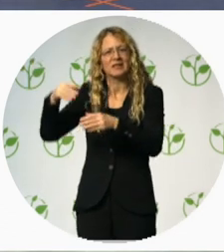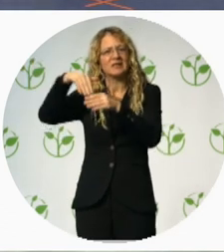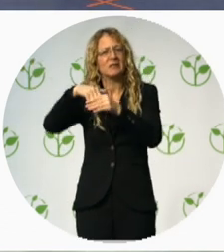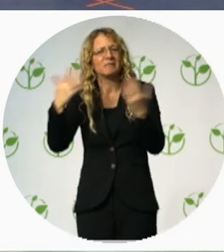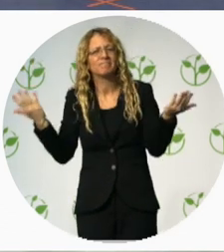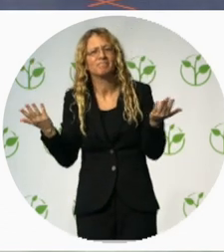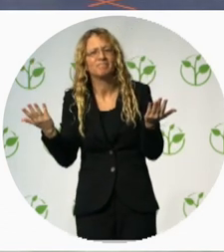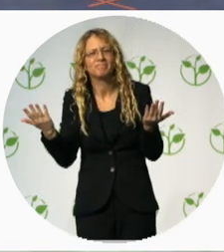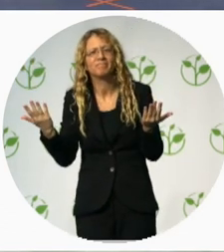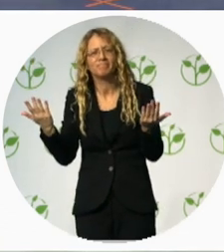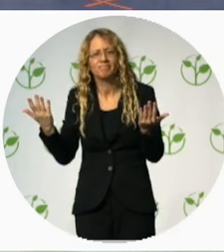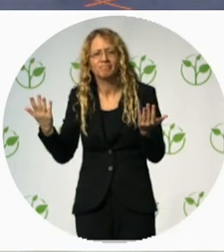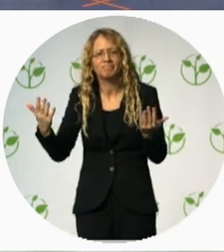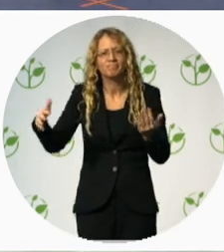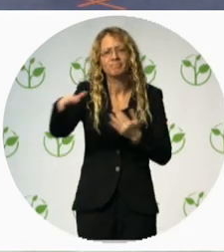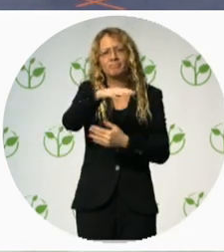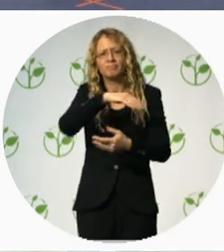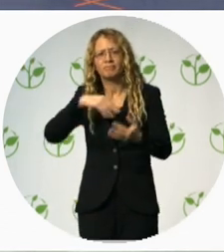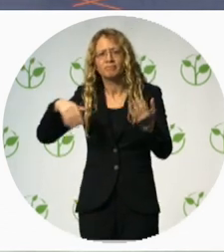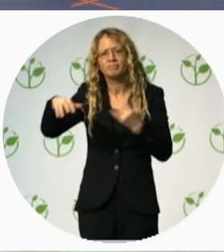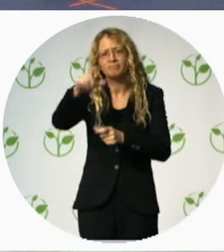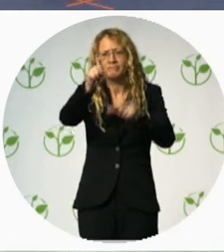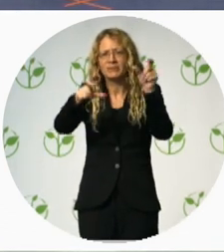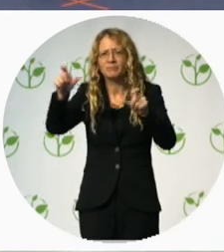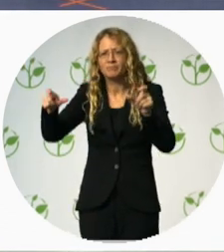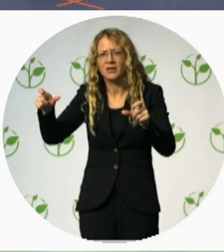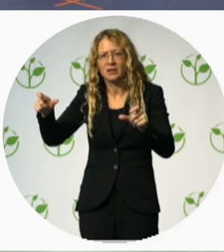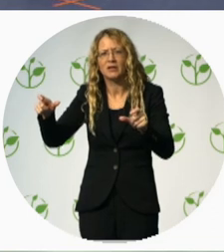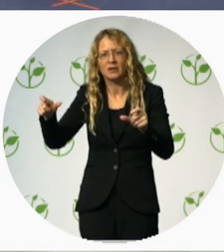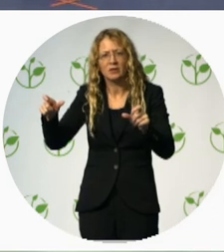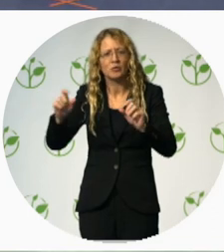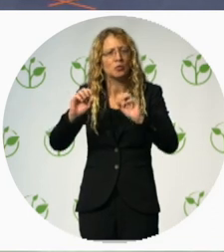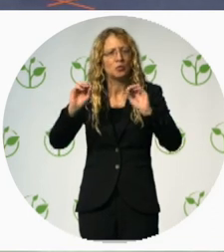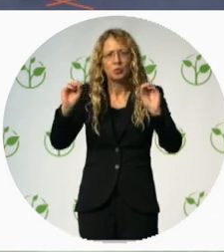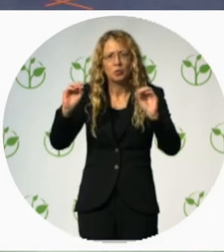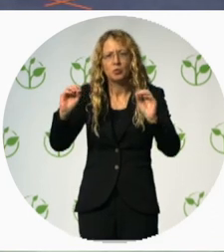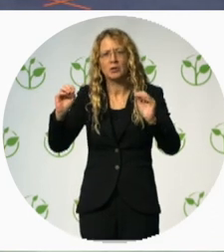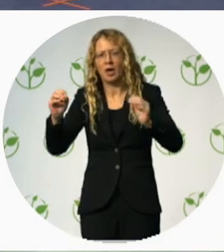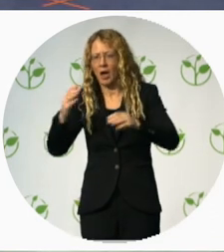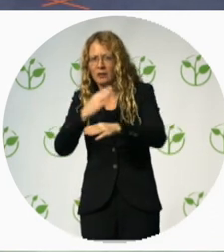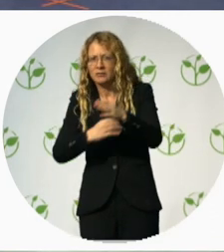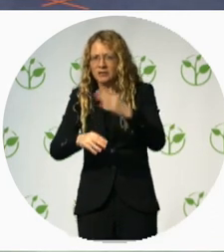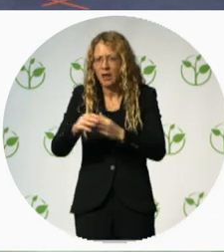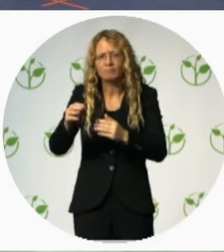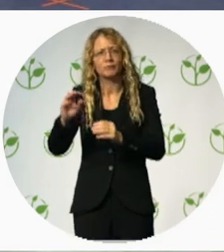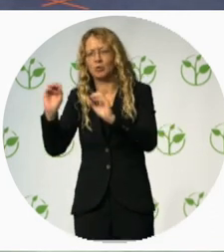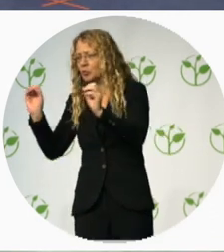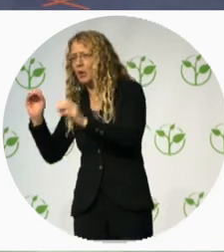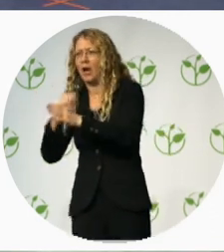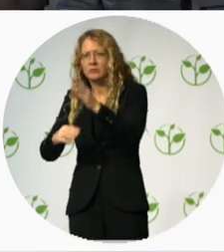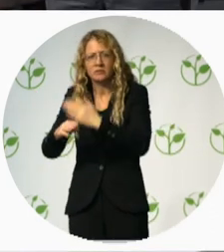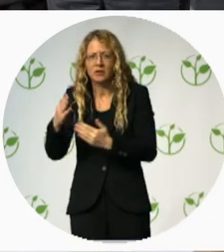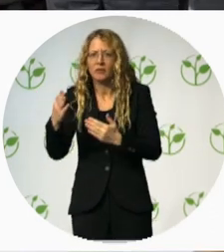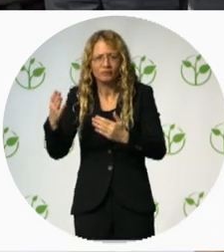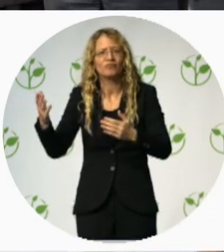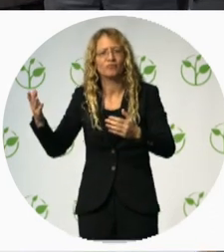a social enterprise that uses the competences of people with and without disabilities to develop products and services for everyone.